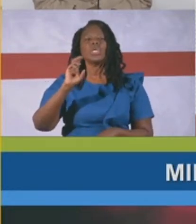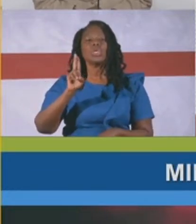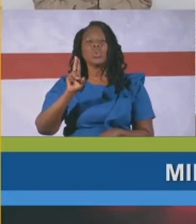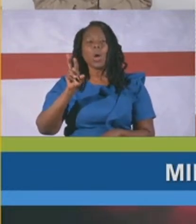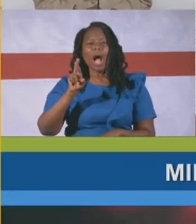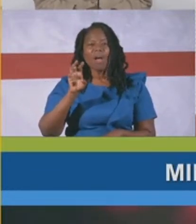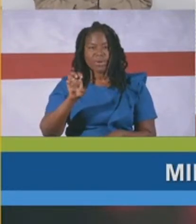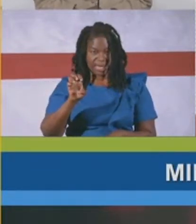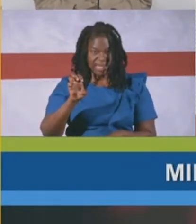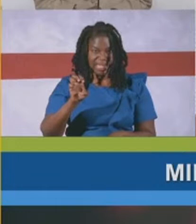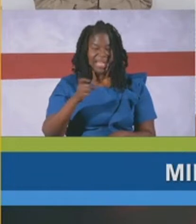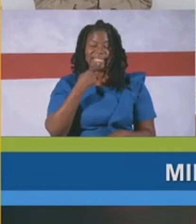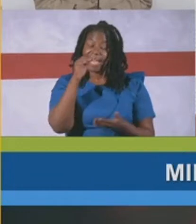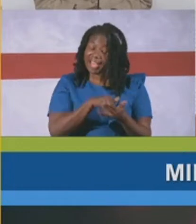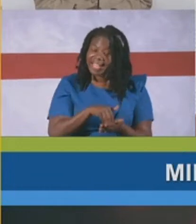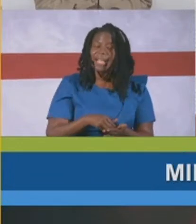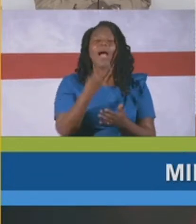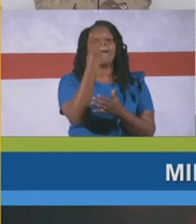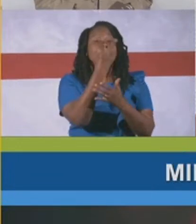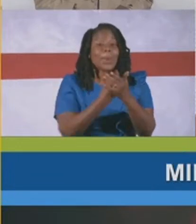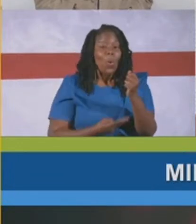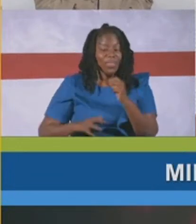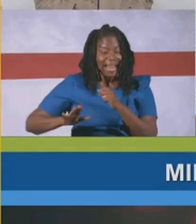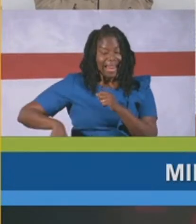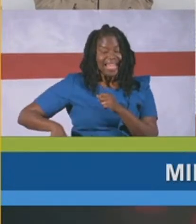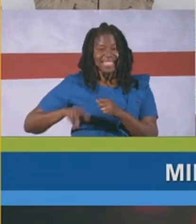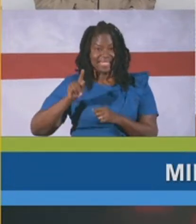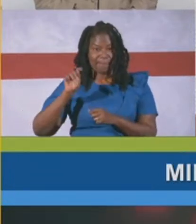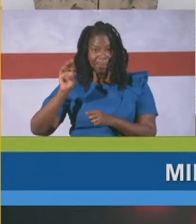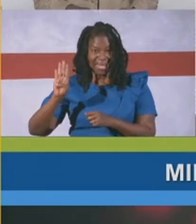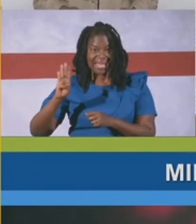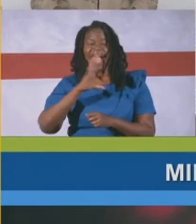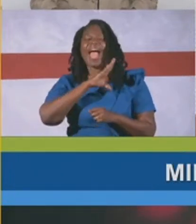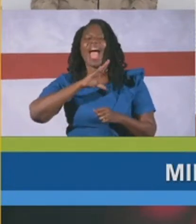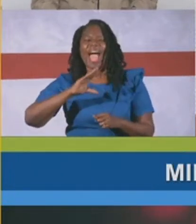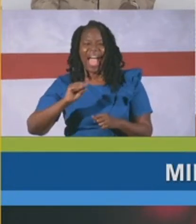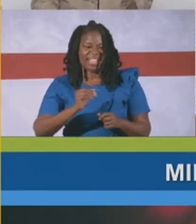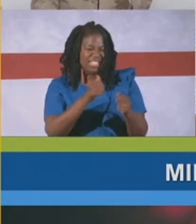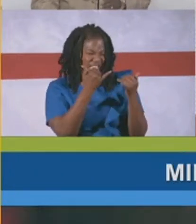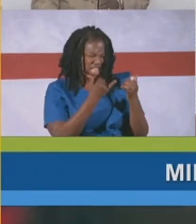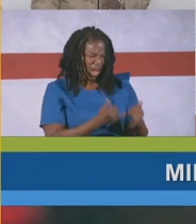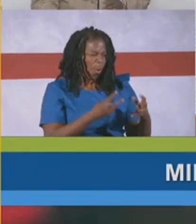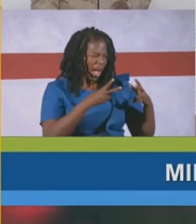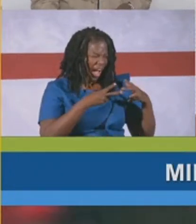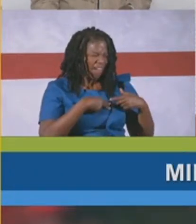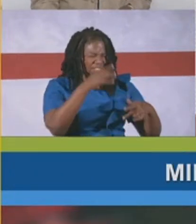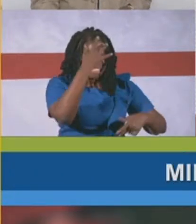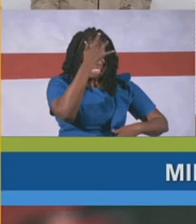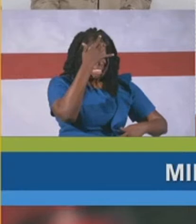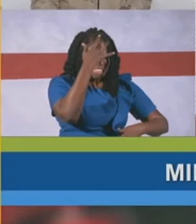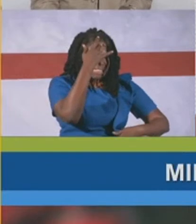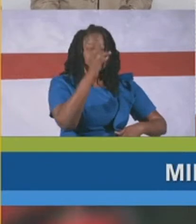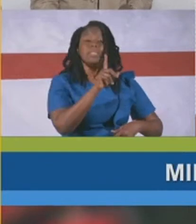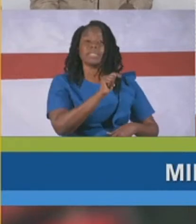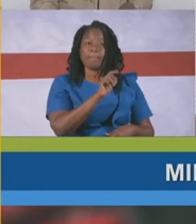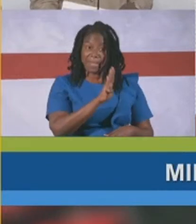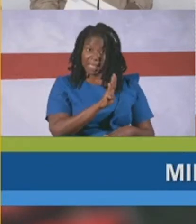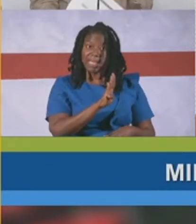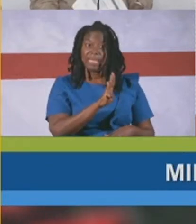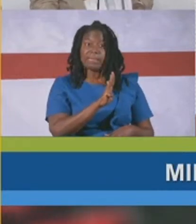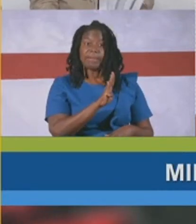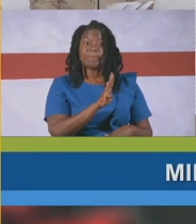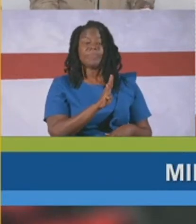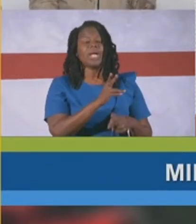latent TB and active TB are curable, and of course we can use antibiotics as it is caused by